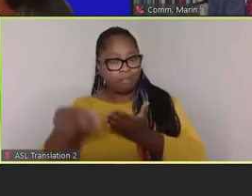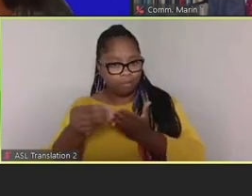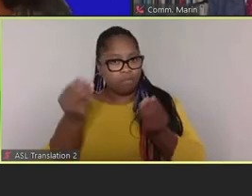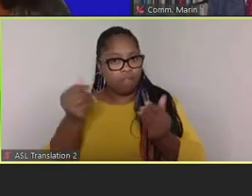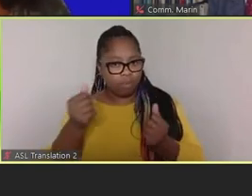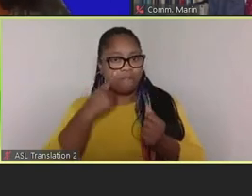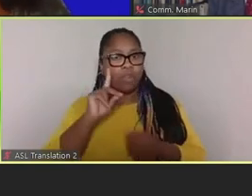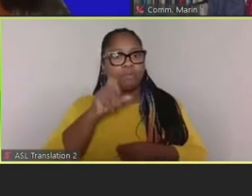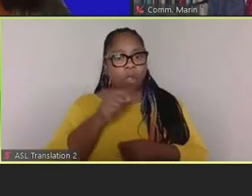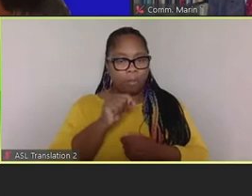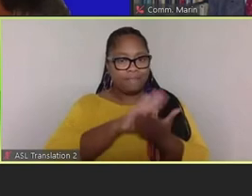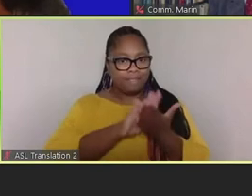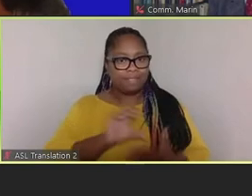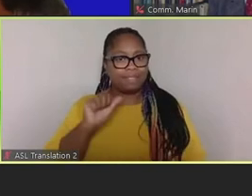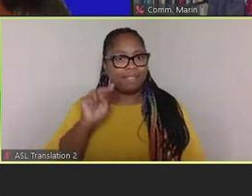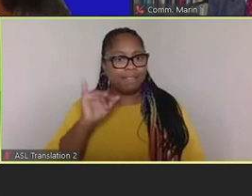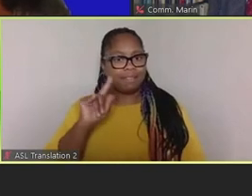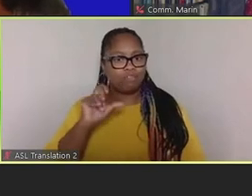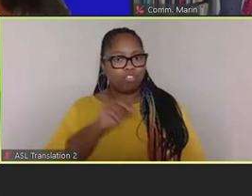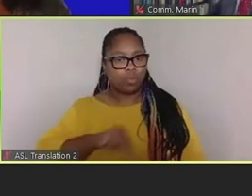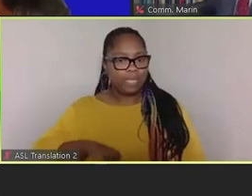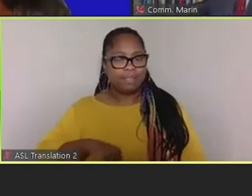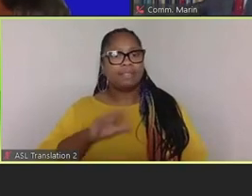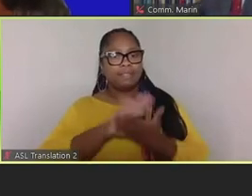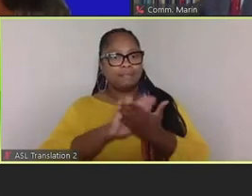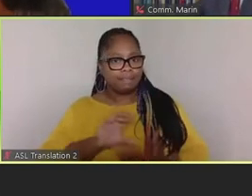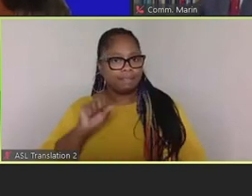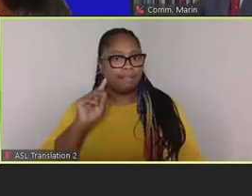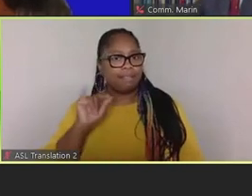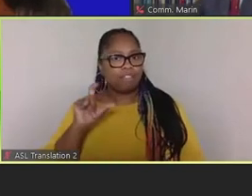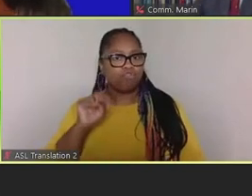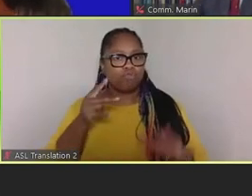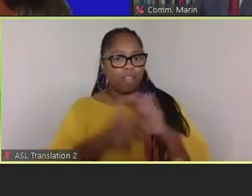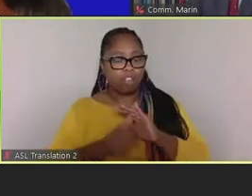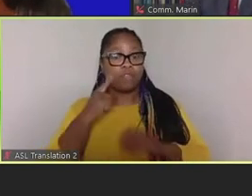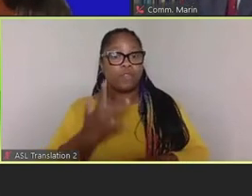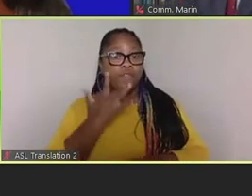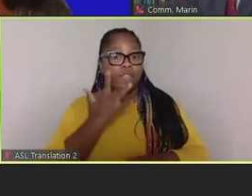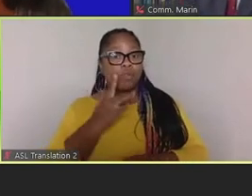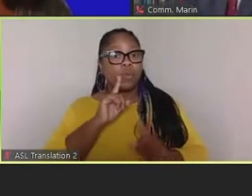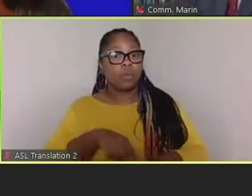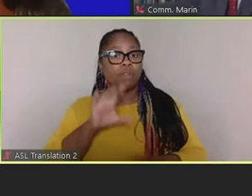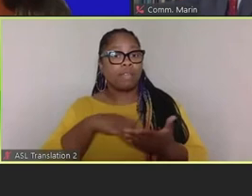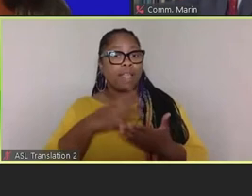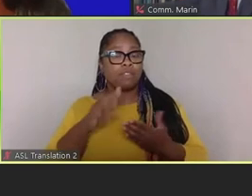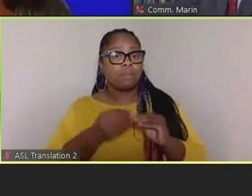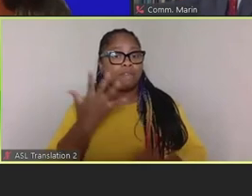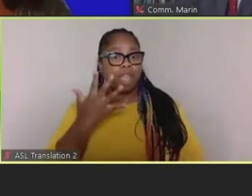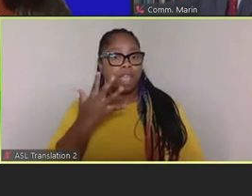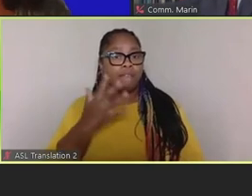Sanitation, Queens Sanitation Garage. For a favorable report on calendar number 5, Vice Chairman